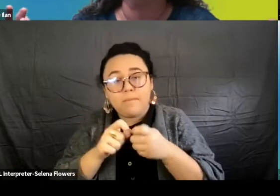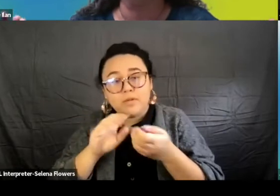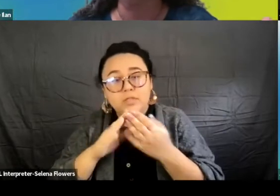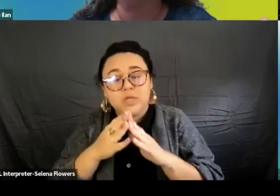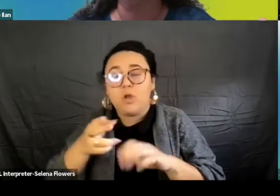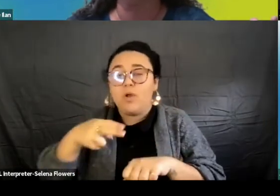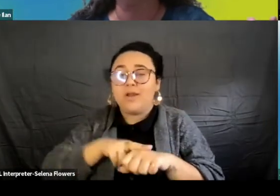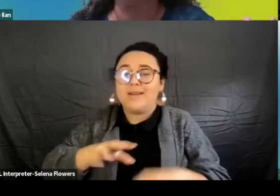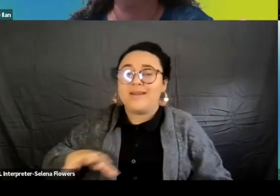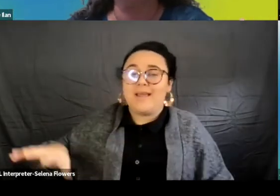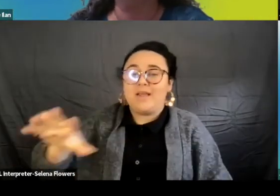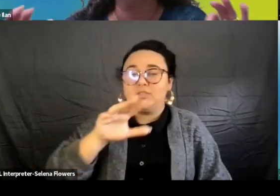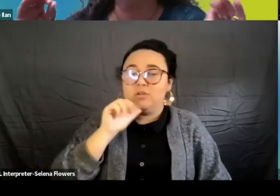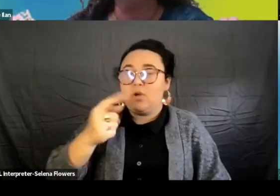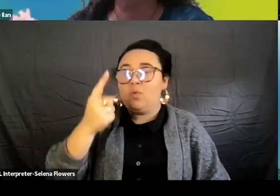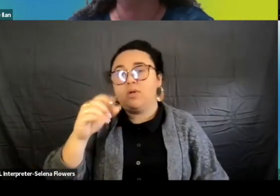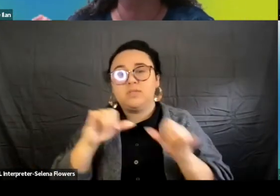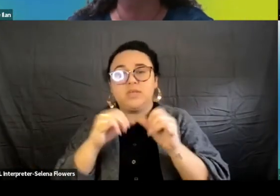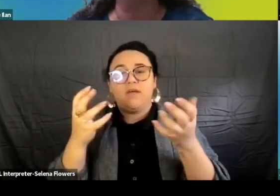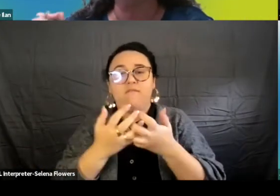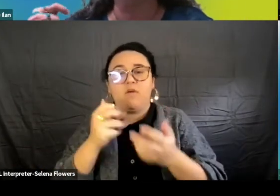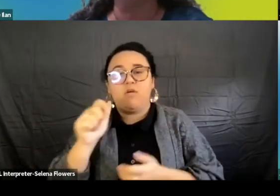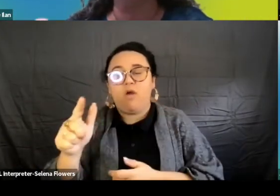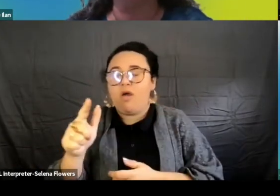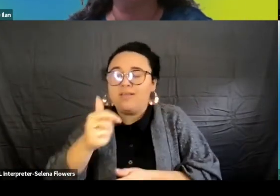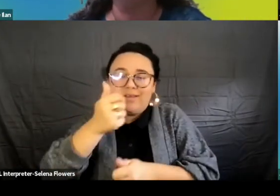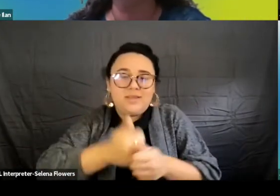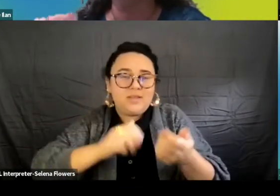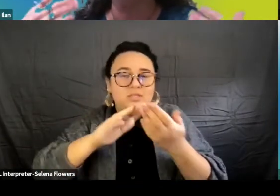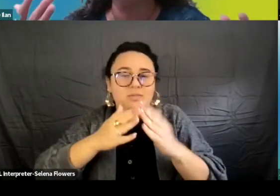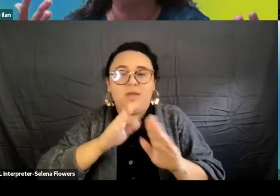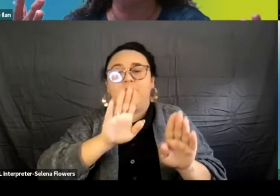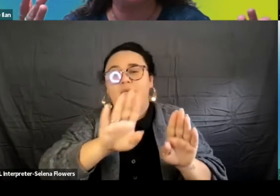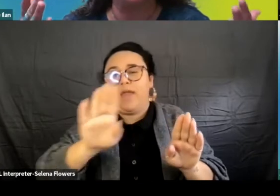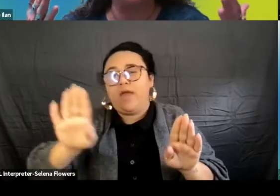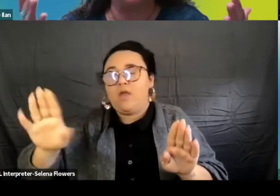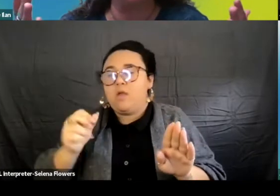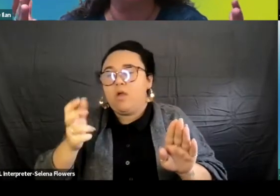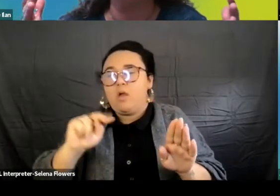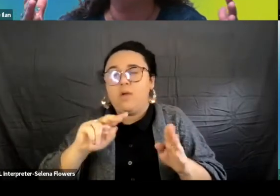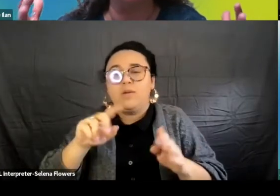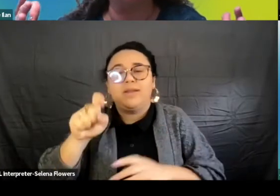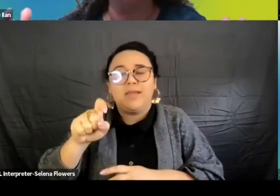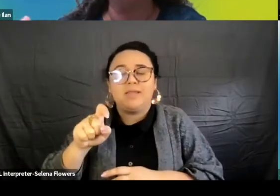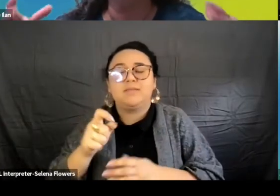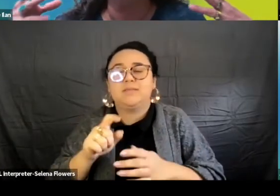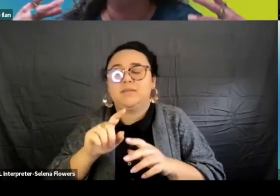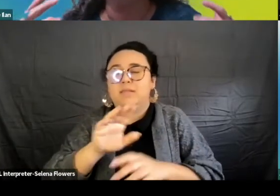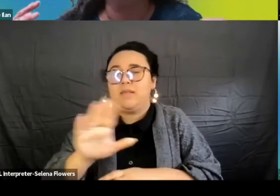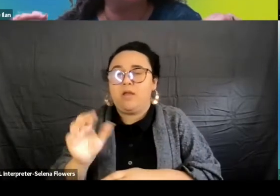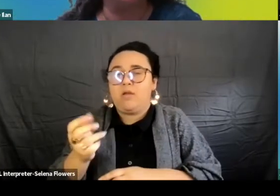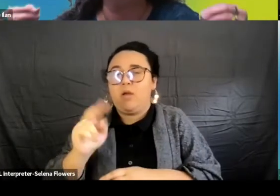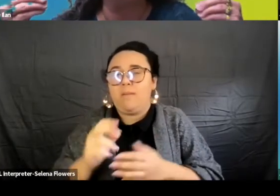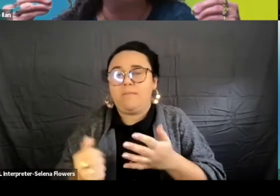is not one size fits all. Communities have different needs and different priorities, and Jackie has just represented a great way